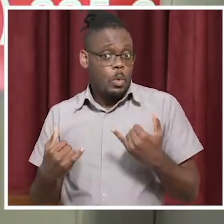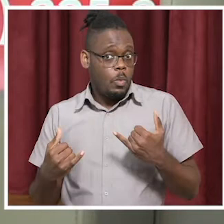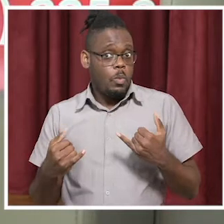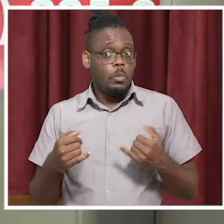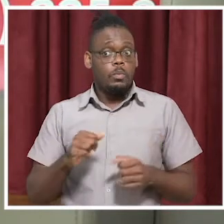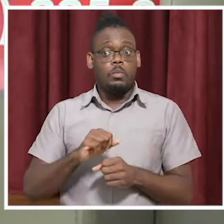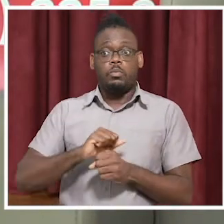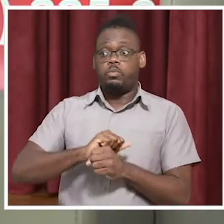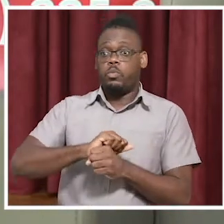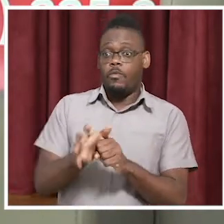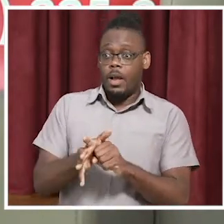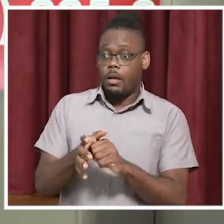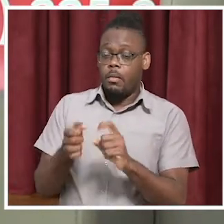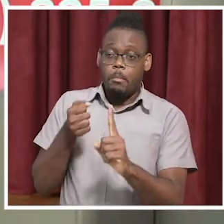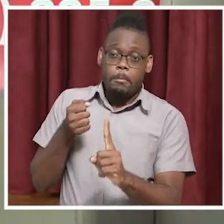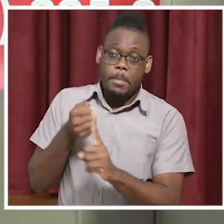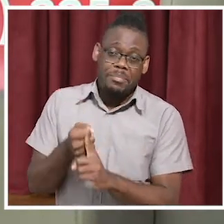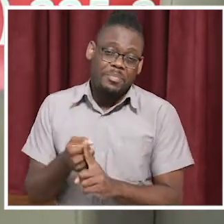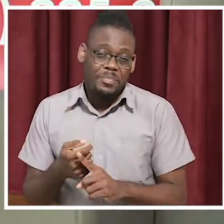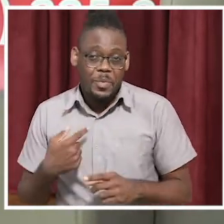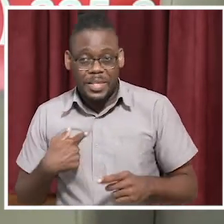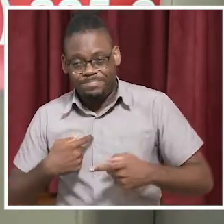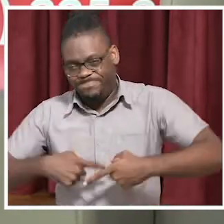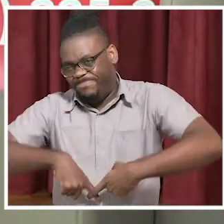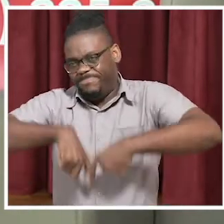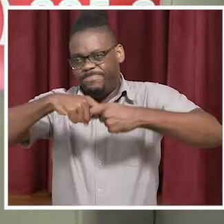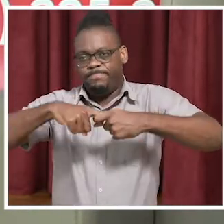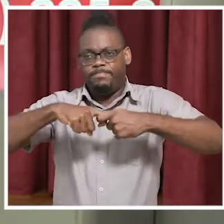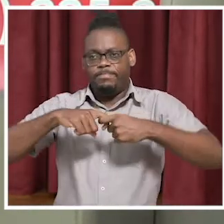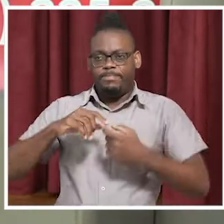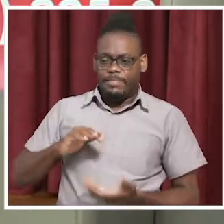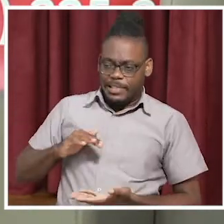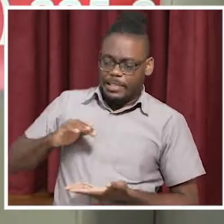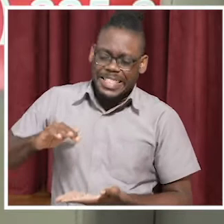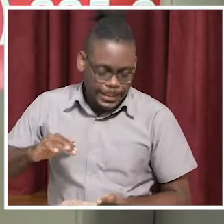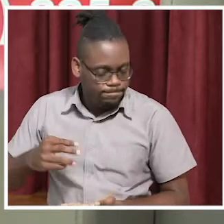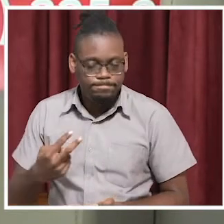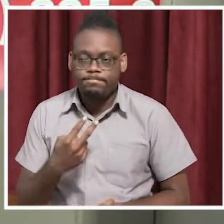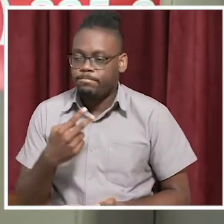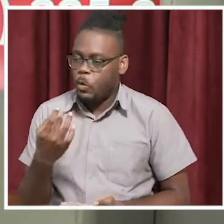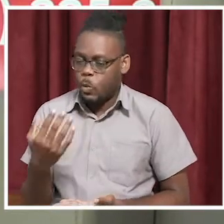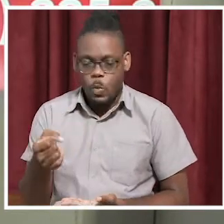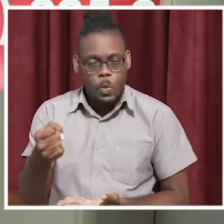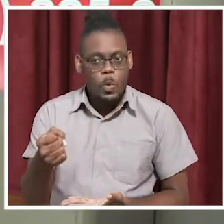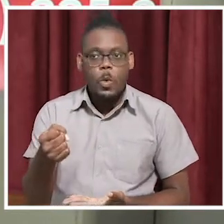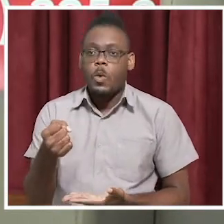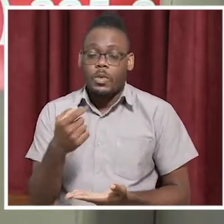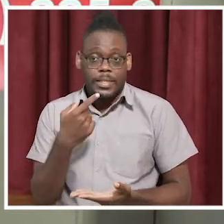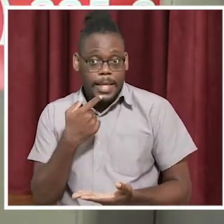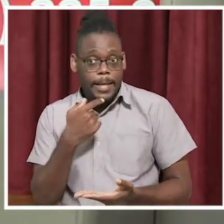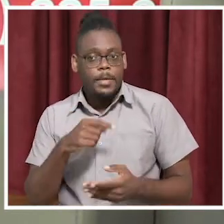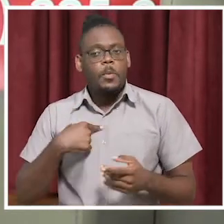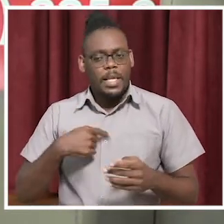in terms of our distribution for safety reasons, mm-hmm. of course. We recently resumed our distribution exercises,